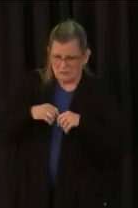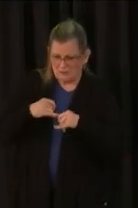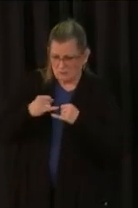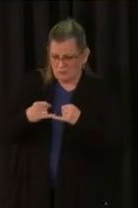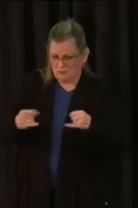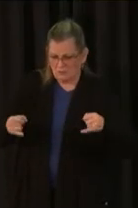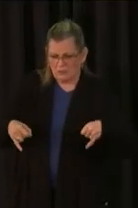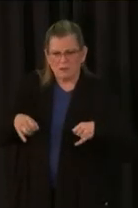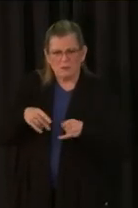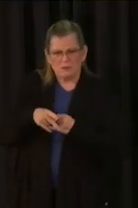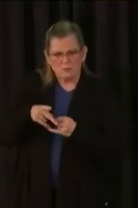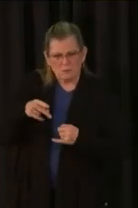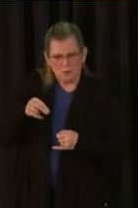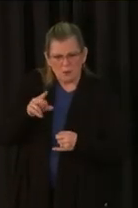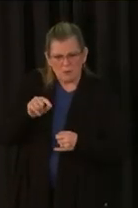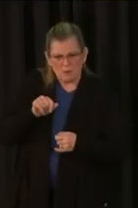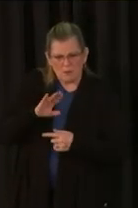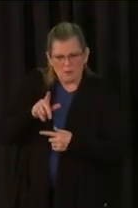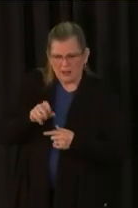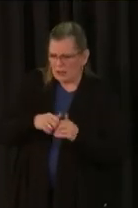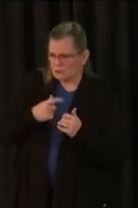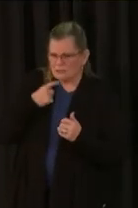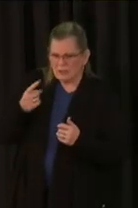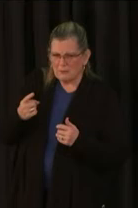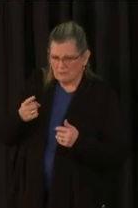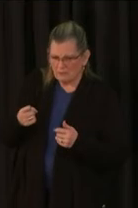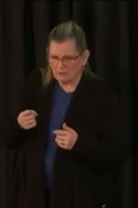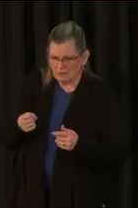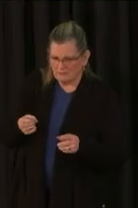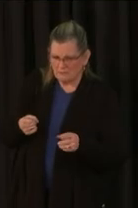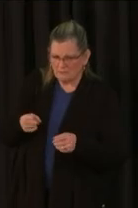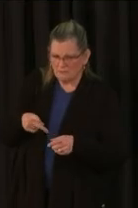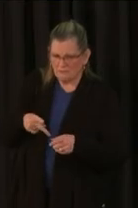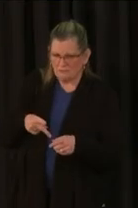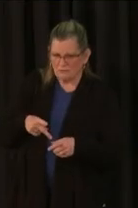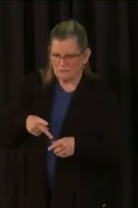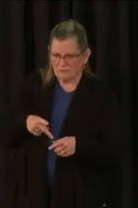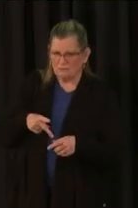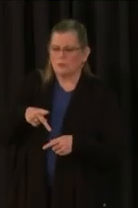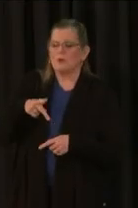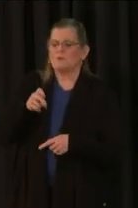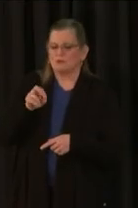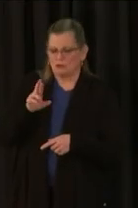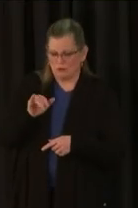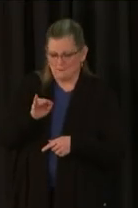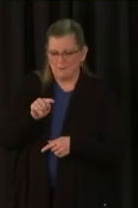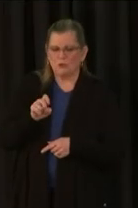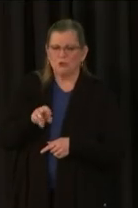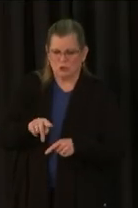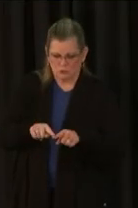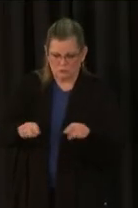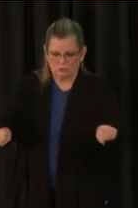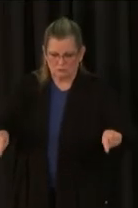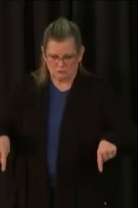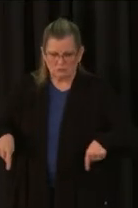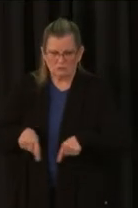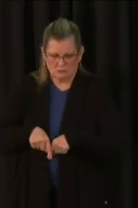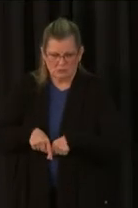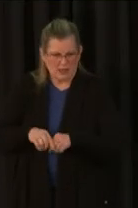like that. How are you telling folks to navigate that and kind of avoiding the downtown